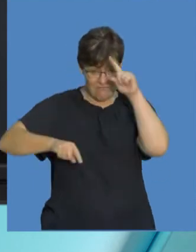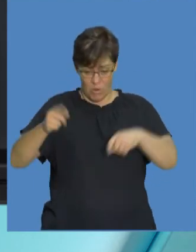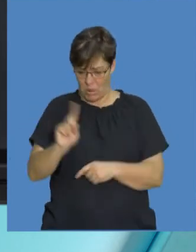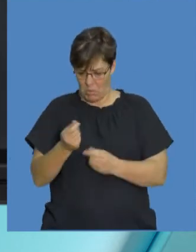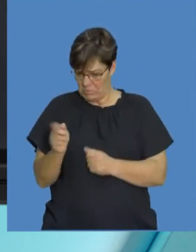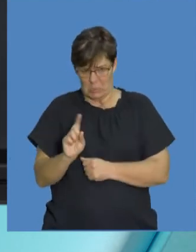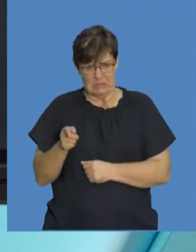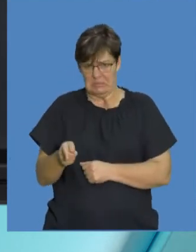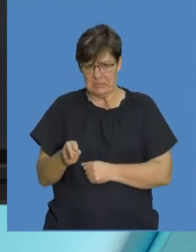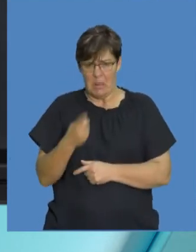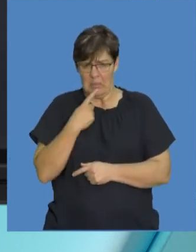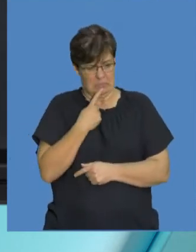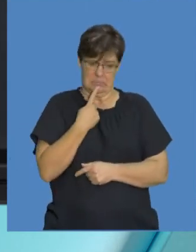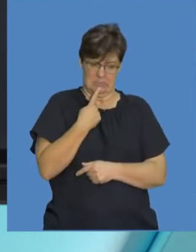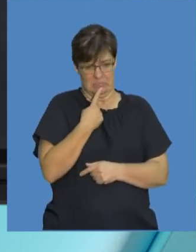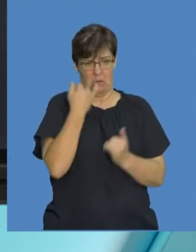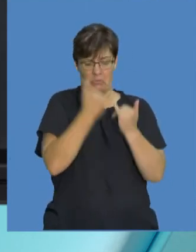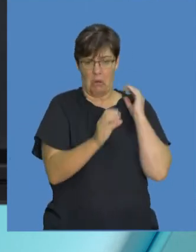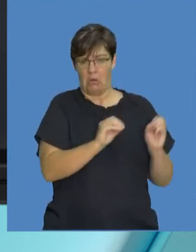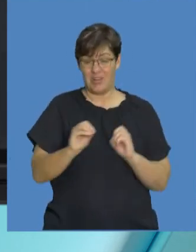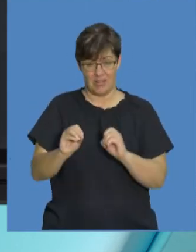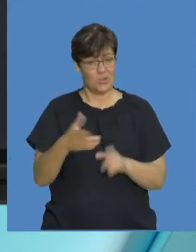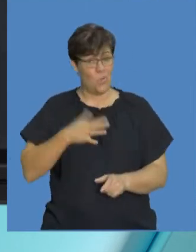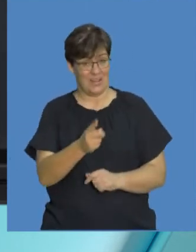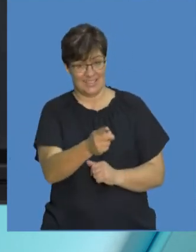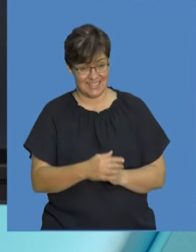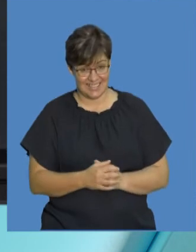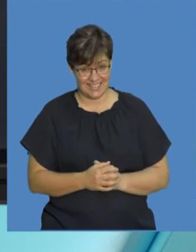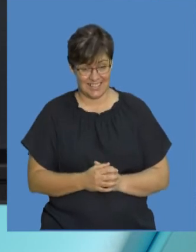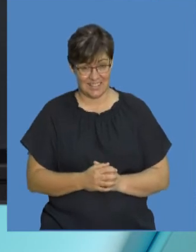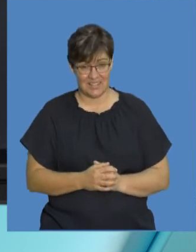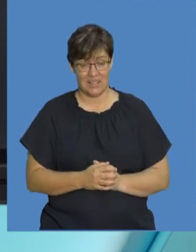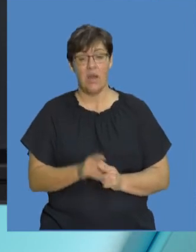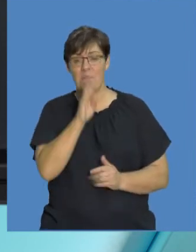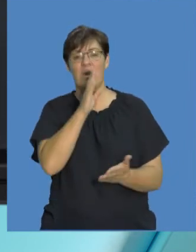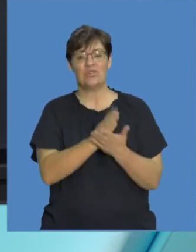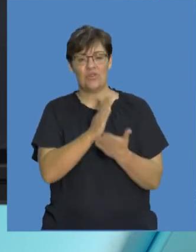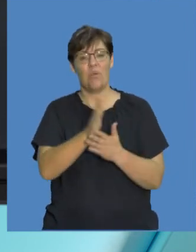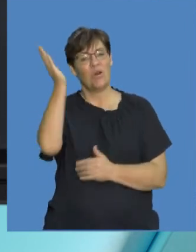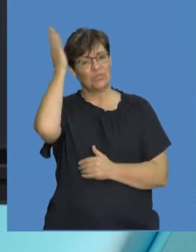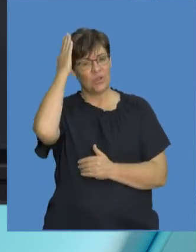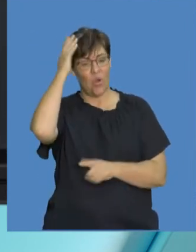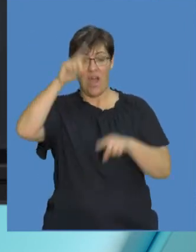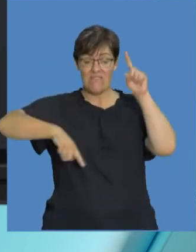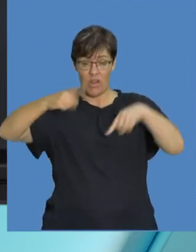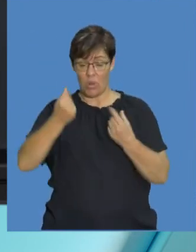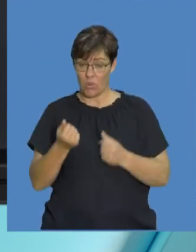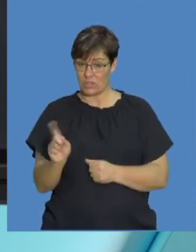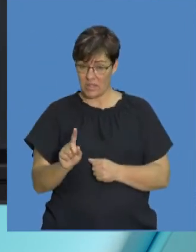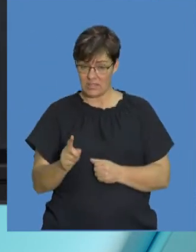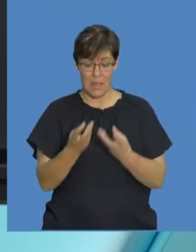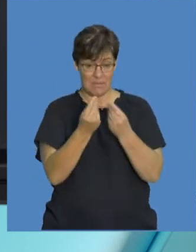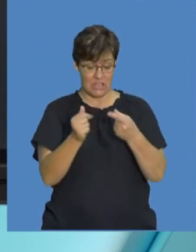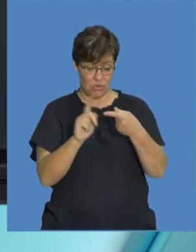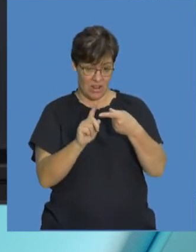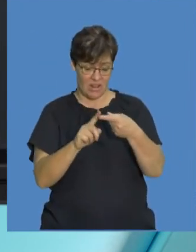know your variable cost, you're going to bring in the wrong cost component, and we don't want that to happen. So make sure you know that your variable costs